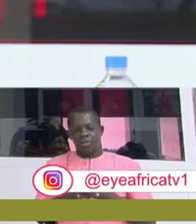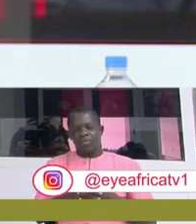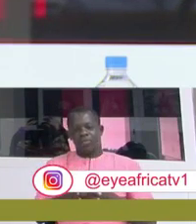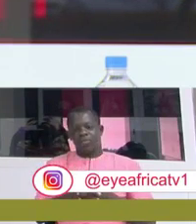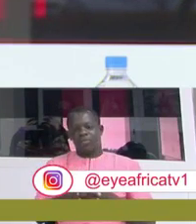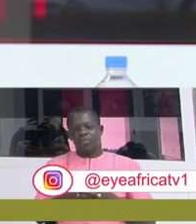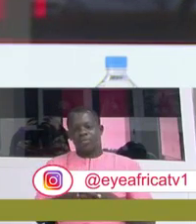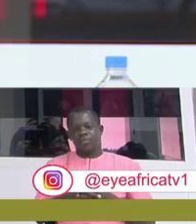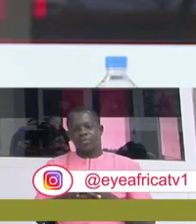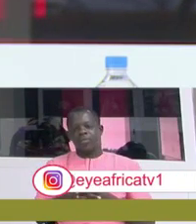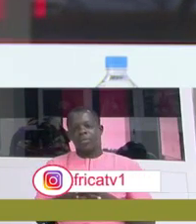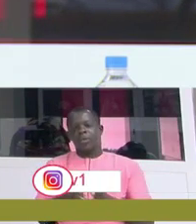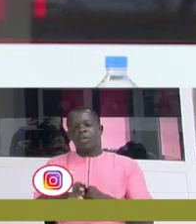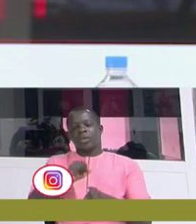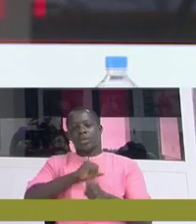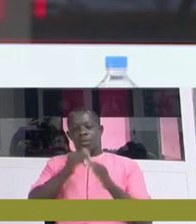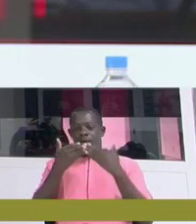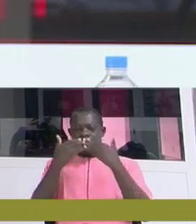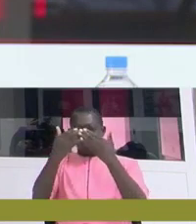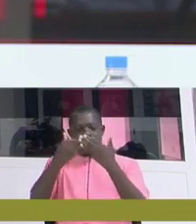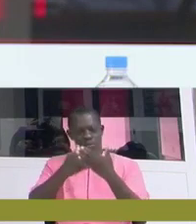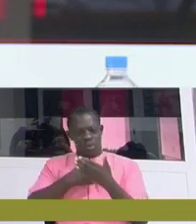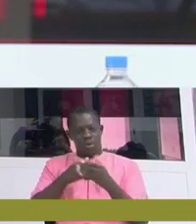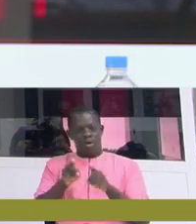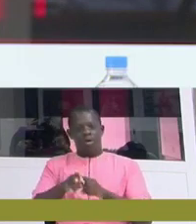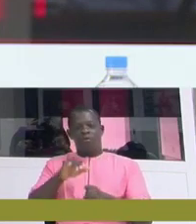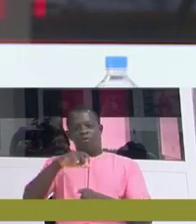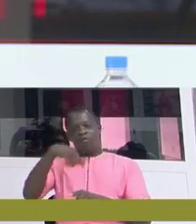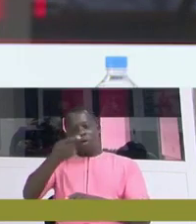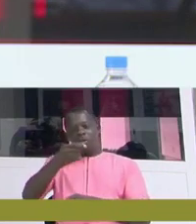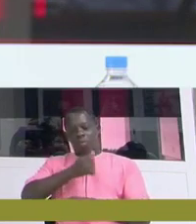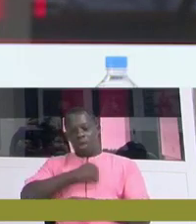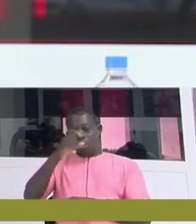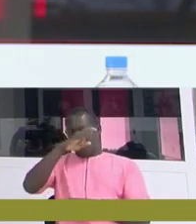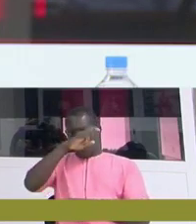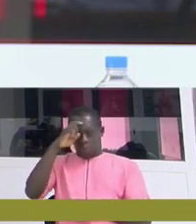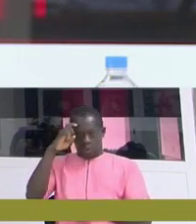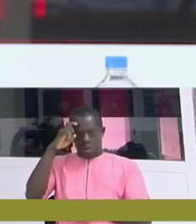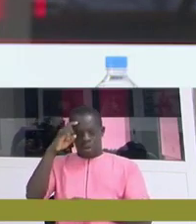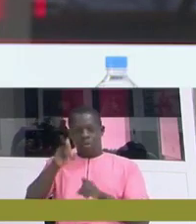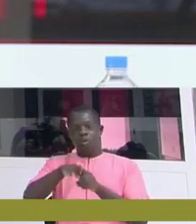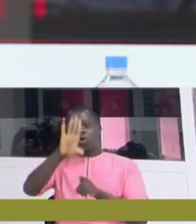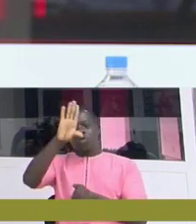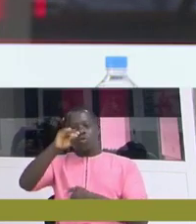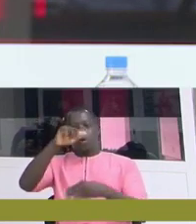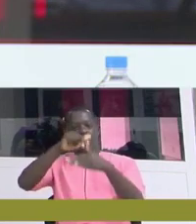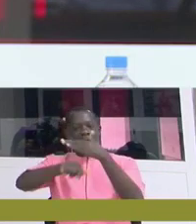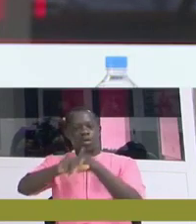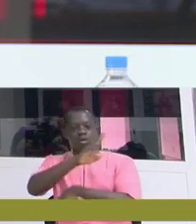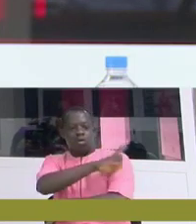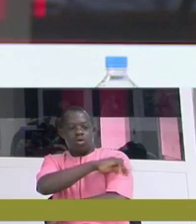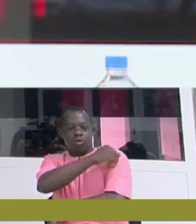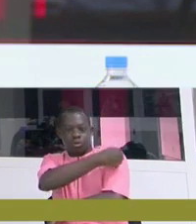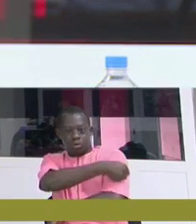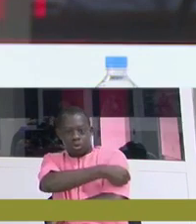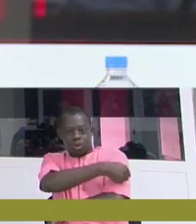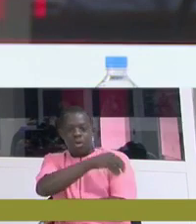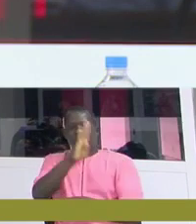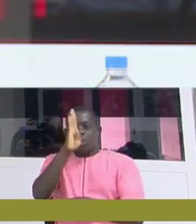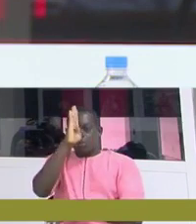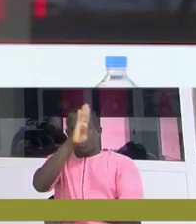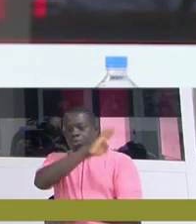nyim lopitano la doko. He told me, well, for my job, the job we did at this hospital in Buyam. I'm really looking at